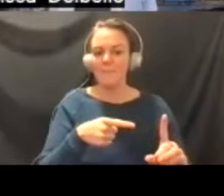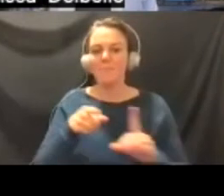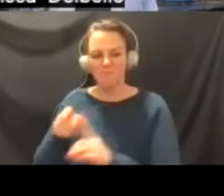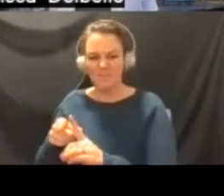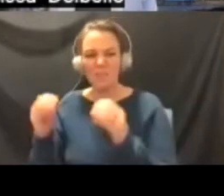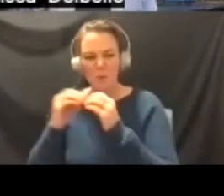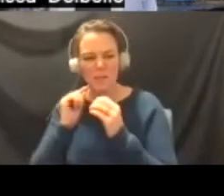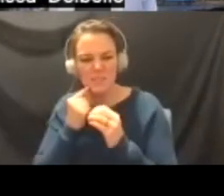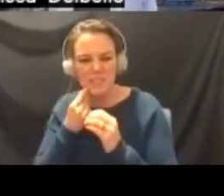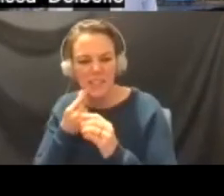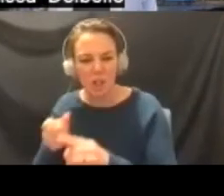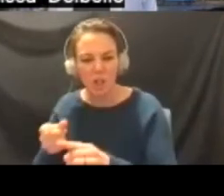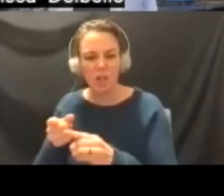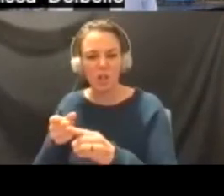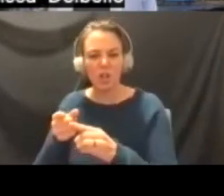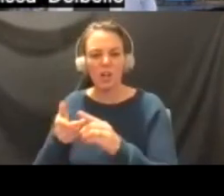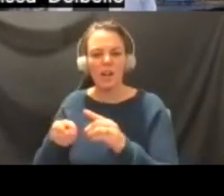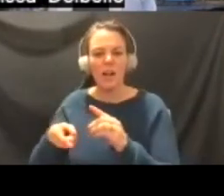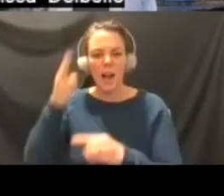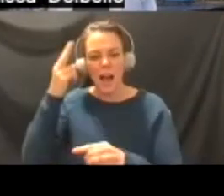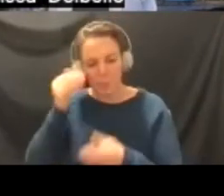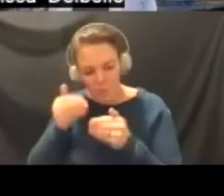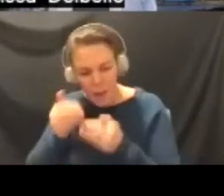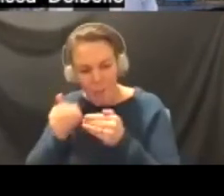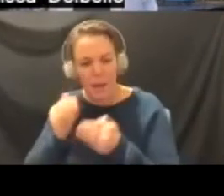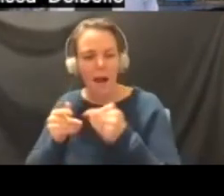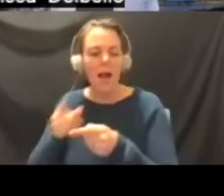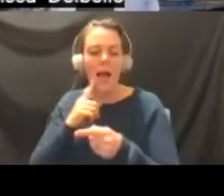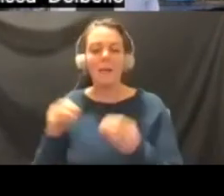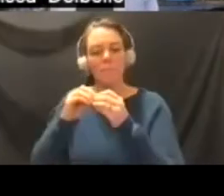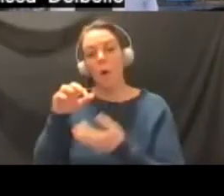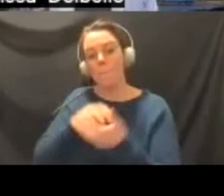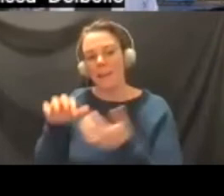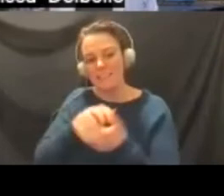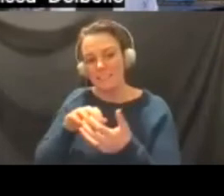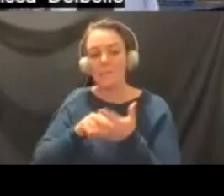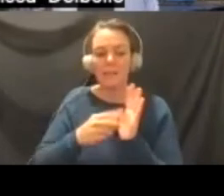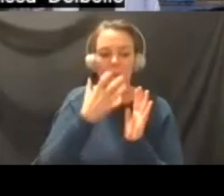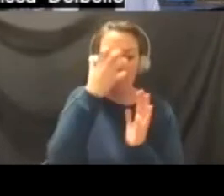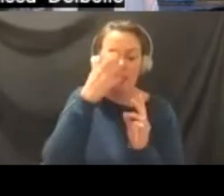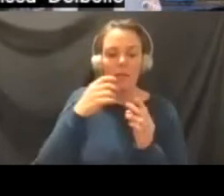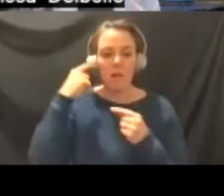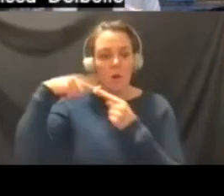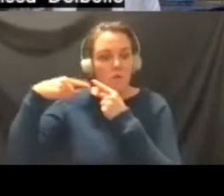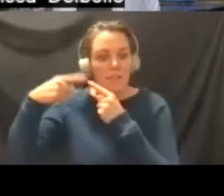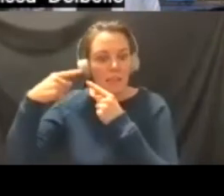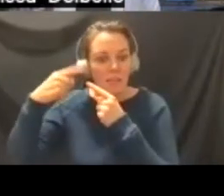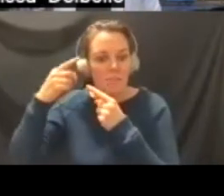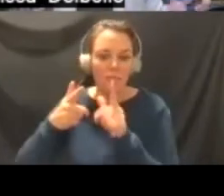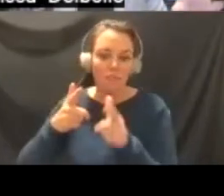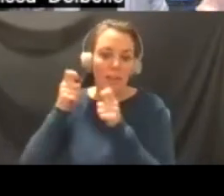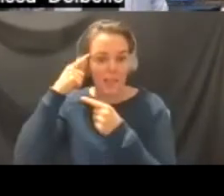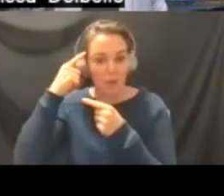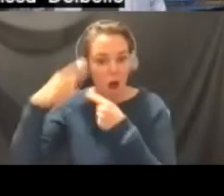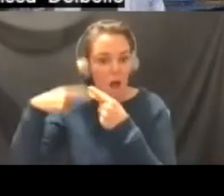of hypersomnia, and more mixed depression, so more irritability, racing thoughts. And in